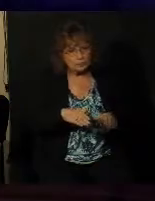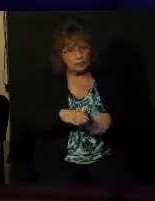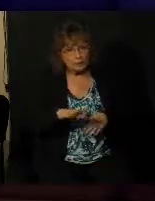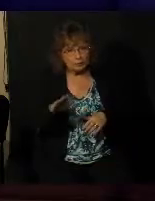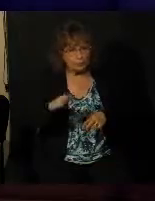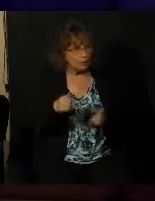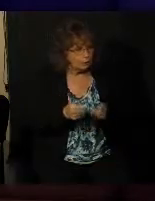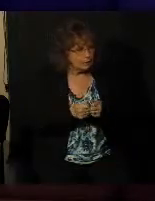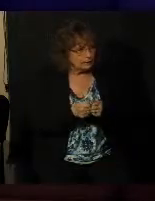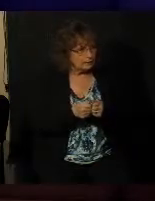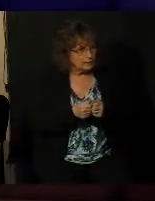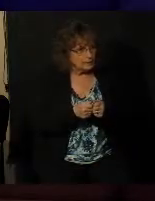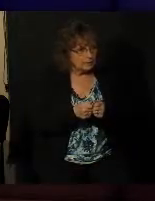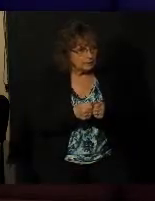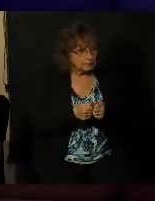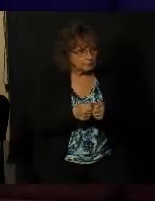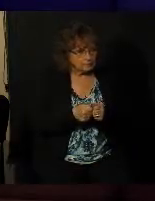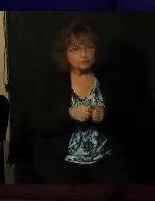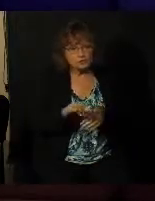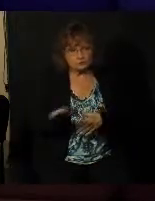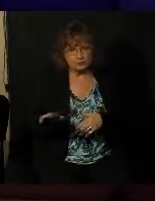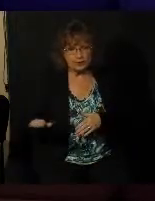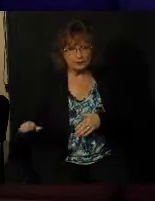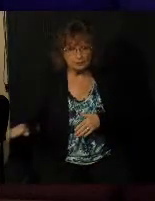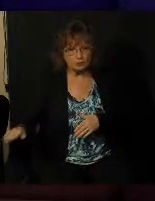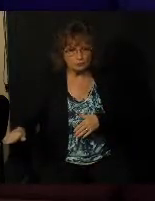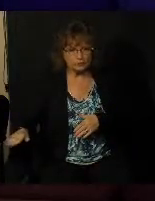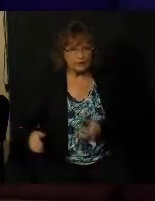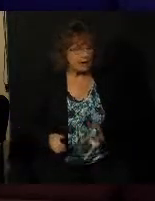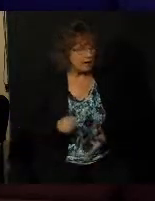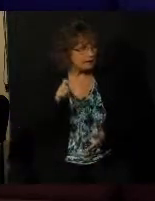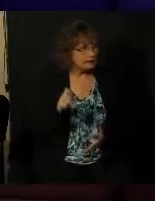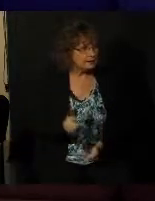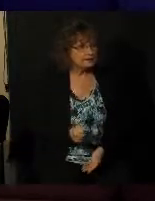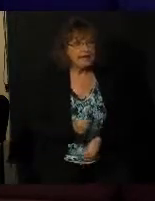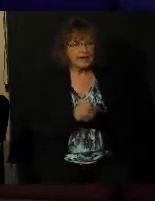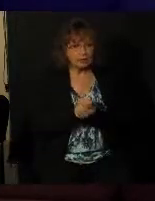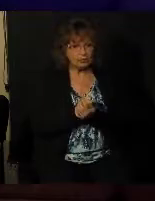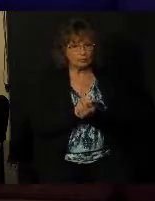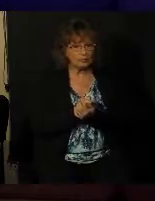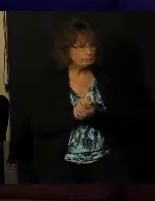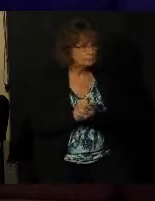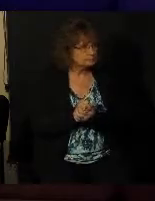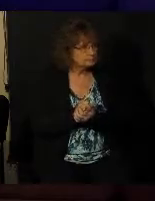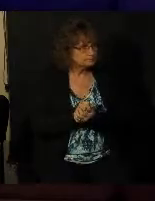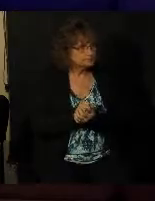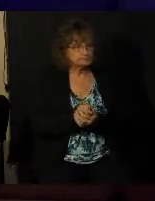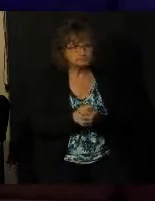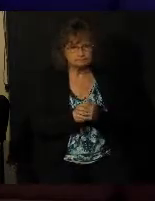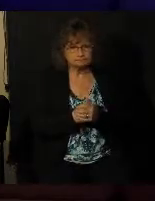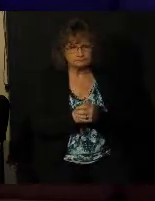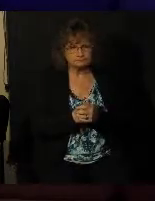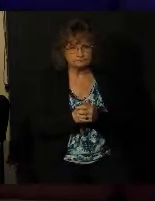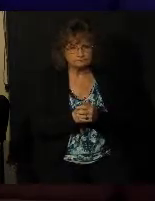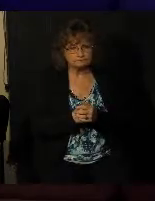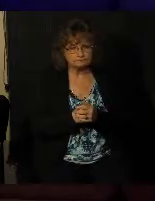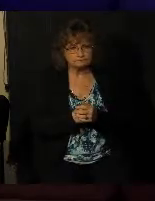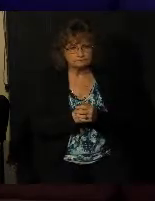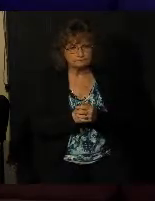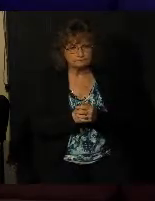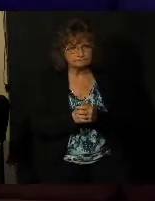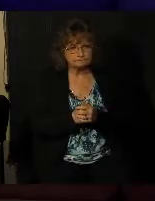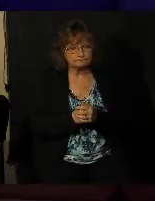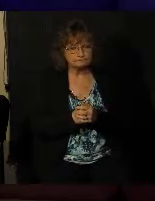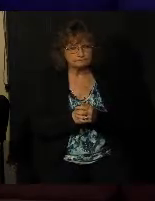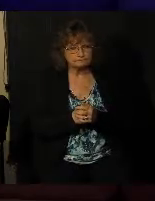saying, well, we know how to introduce them to Jesus. We also know how to introduce them to work. And we're not